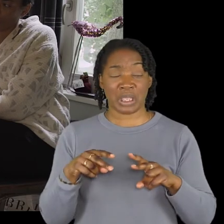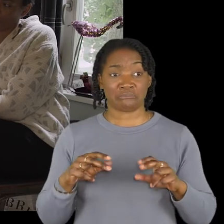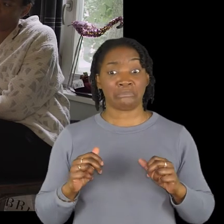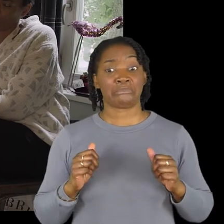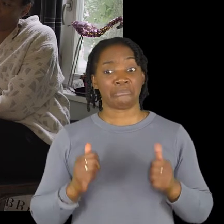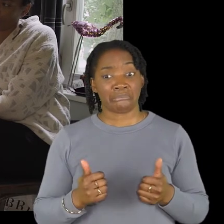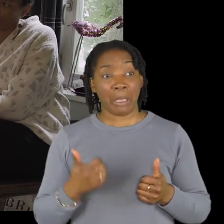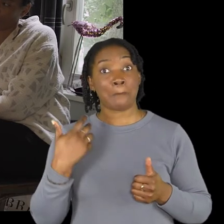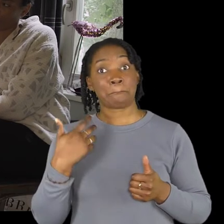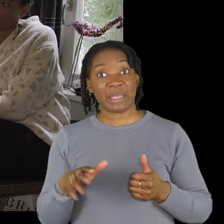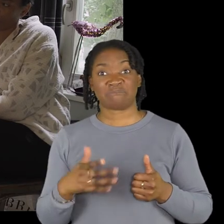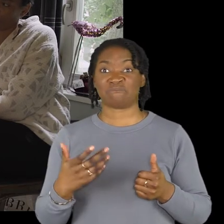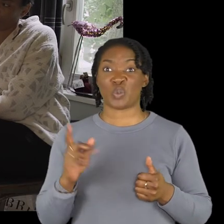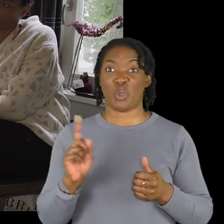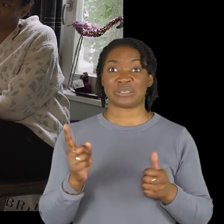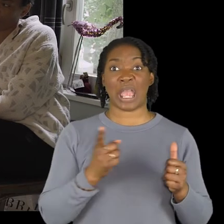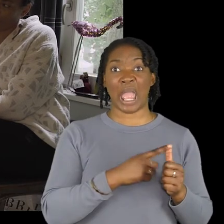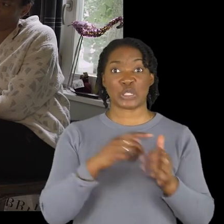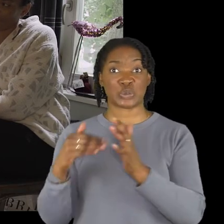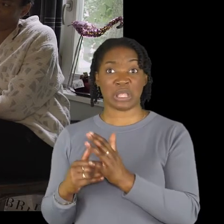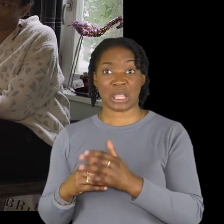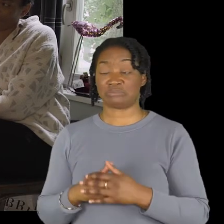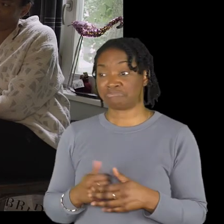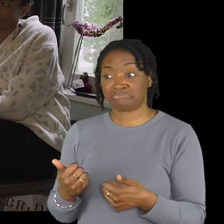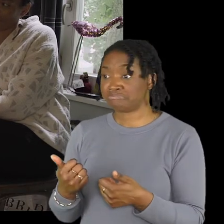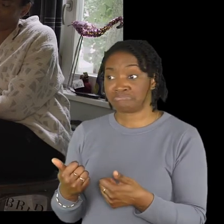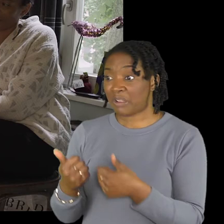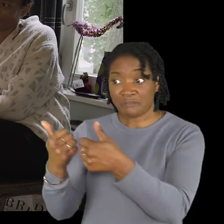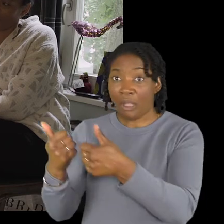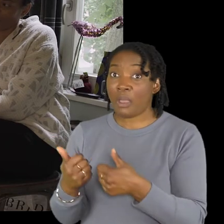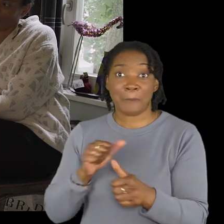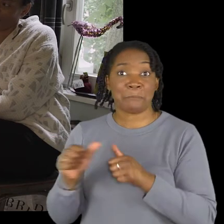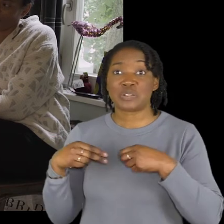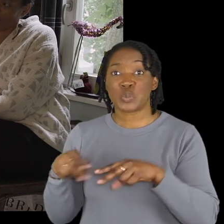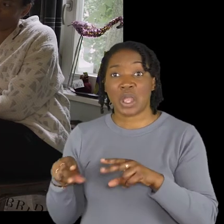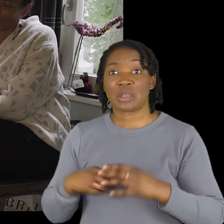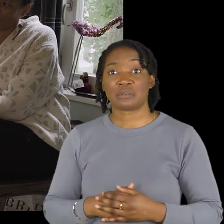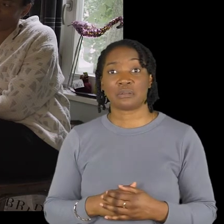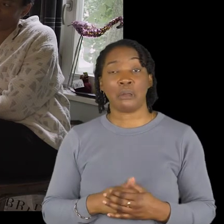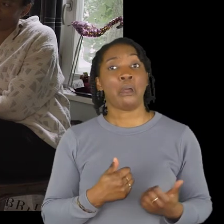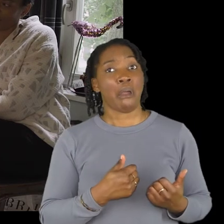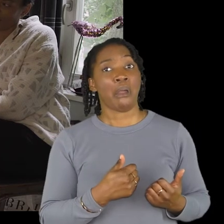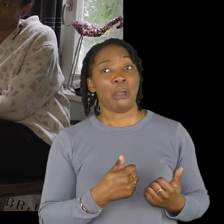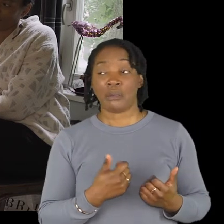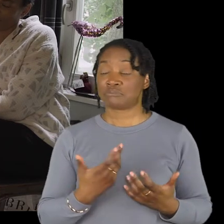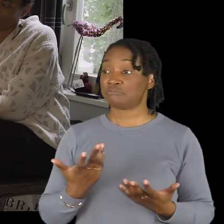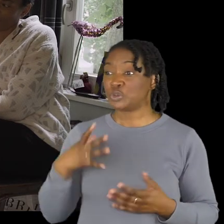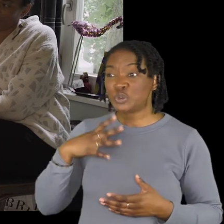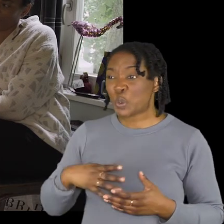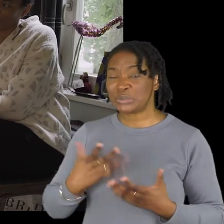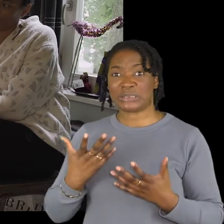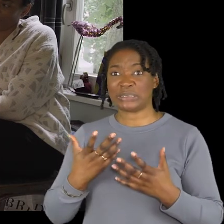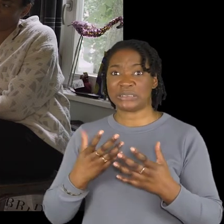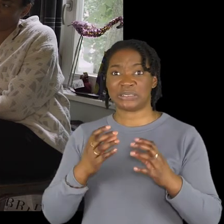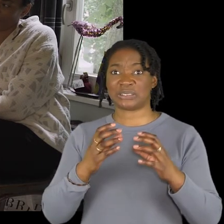know. And I said, well, I've been doing it, you know, alphabetically. And she said, fine, that's the best way to do it. You don't